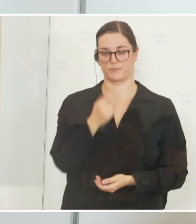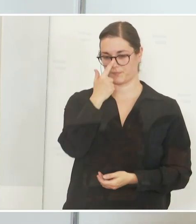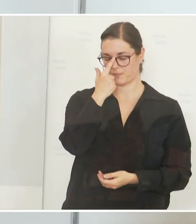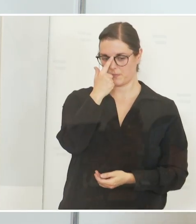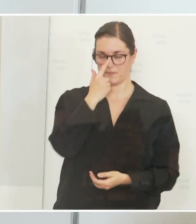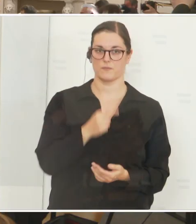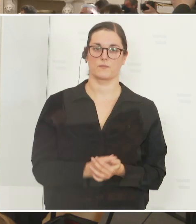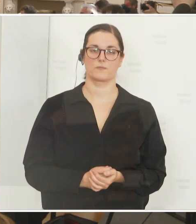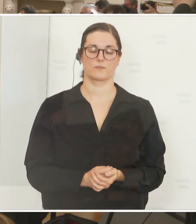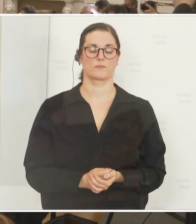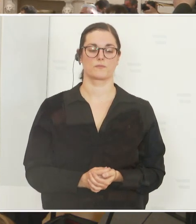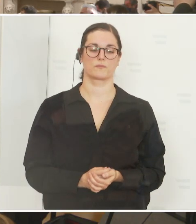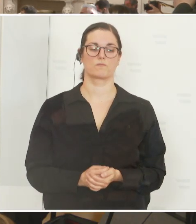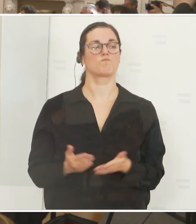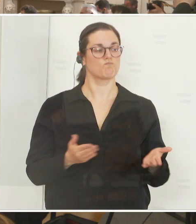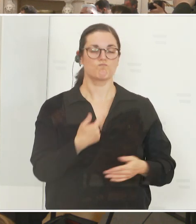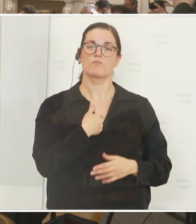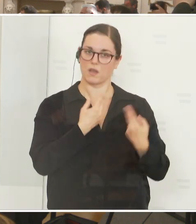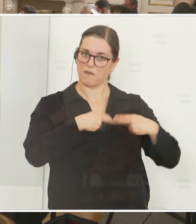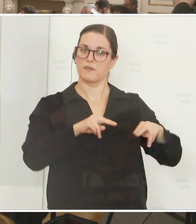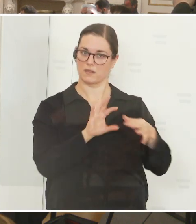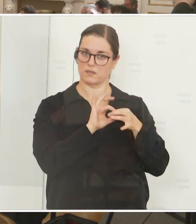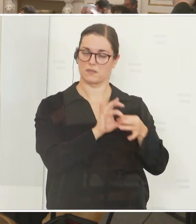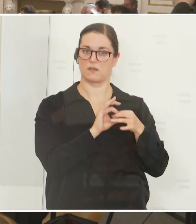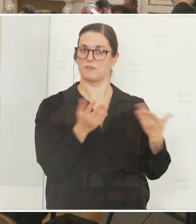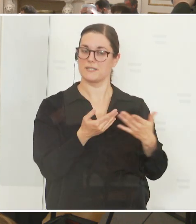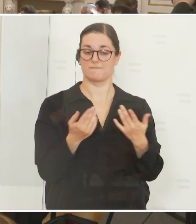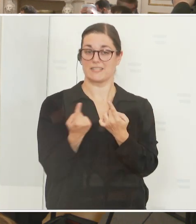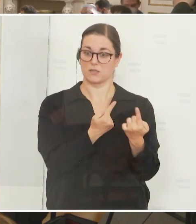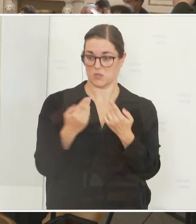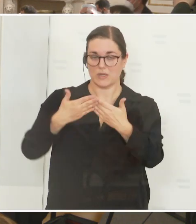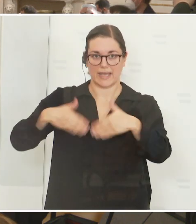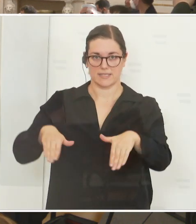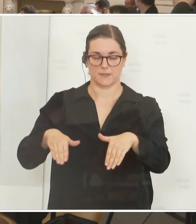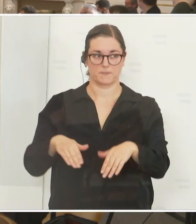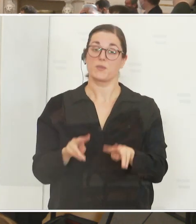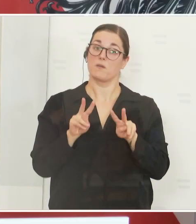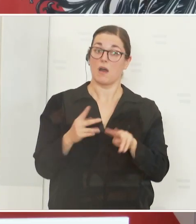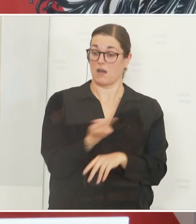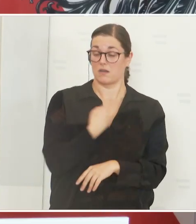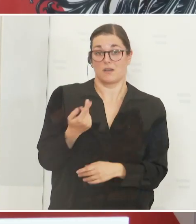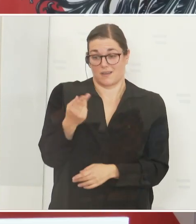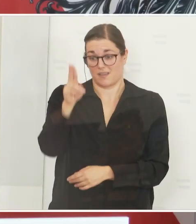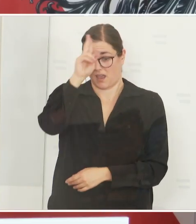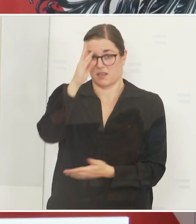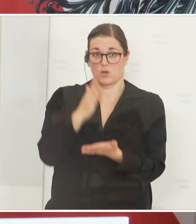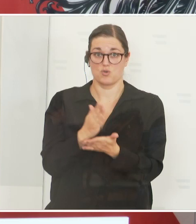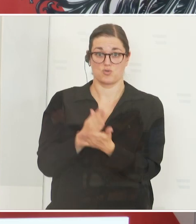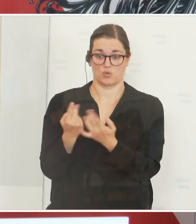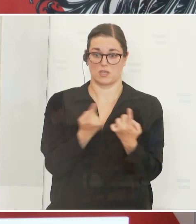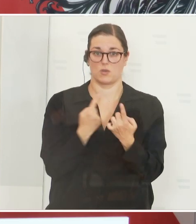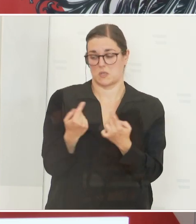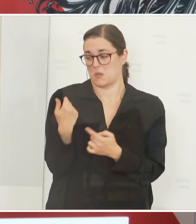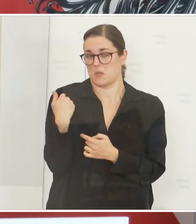May I continue on your question relating to the border? Honestly, we have seen a similar situation already last spring at